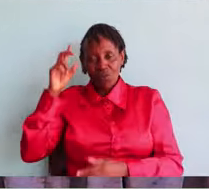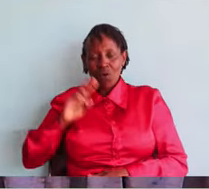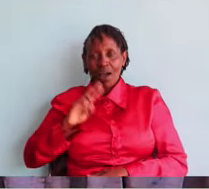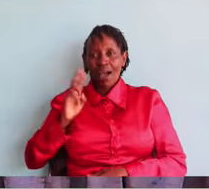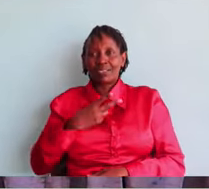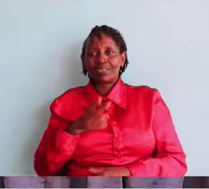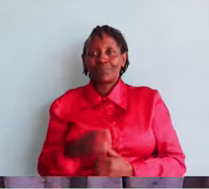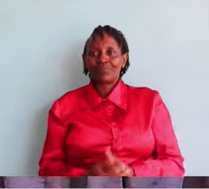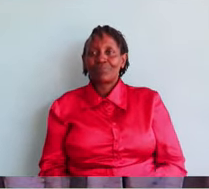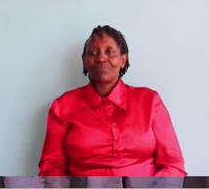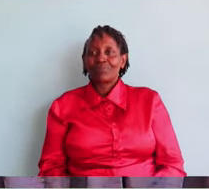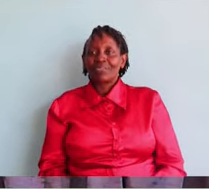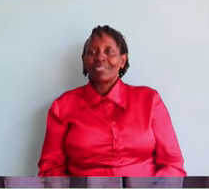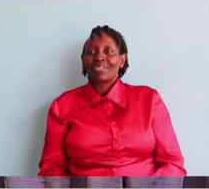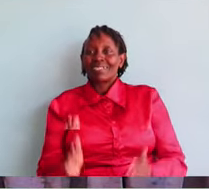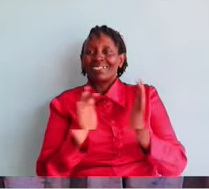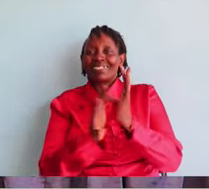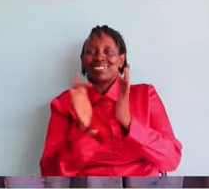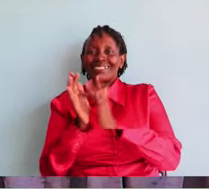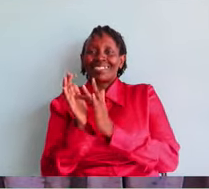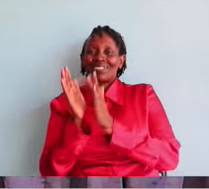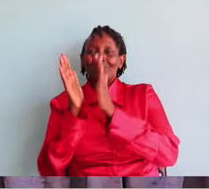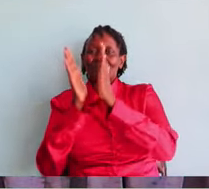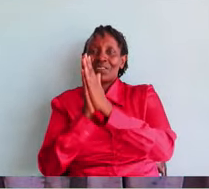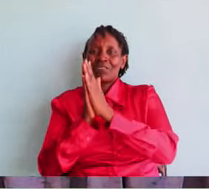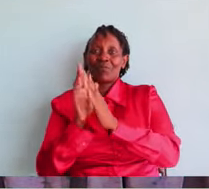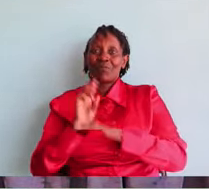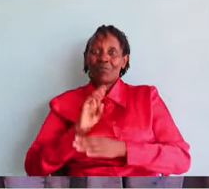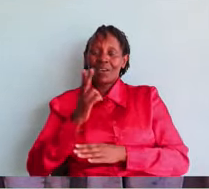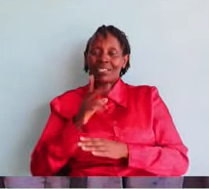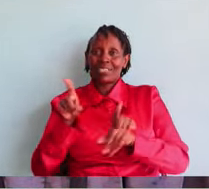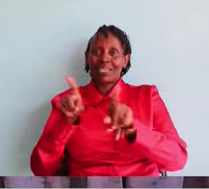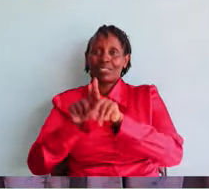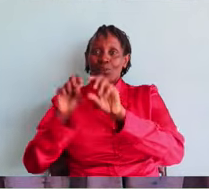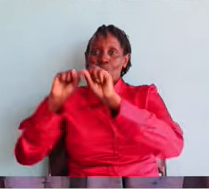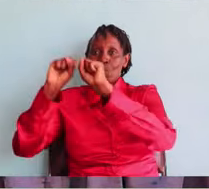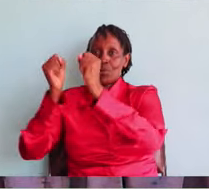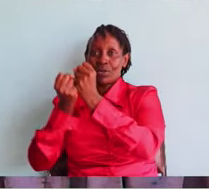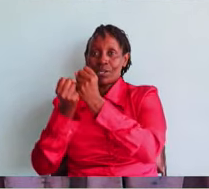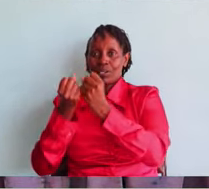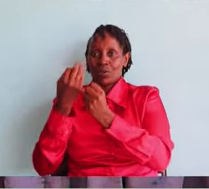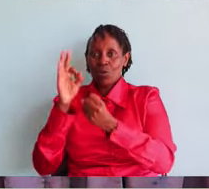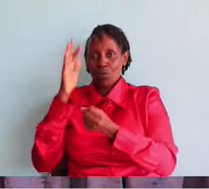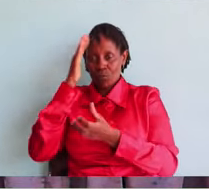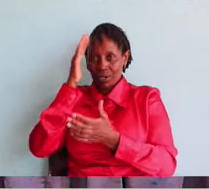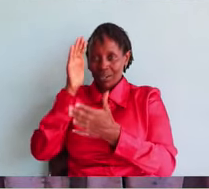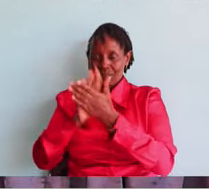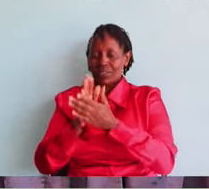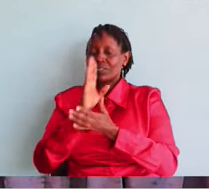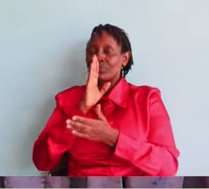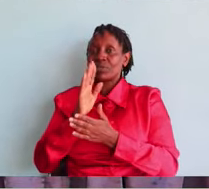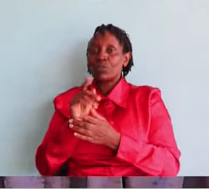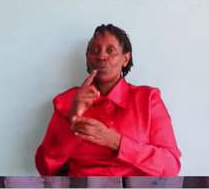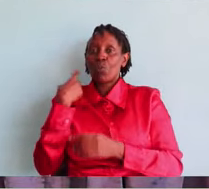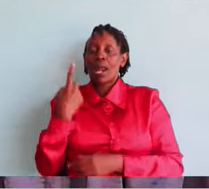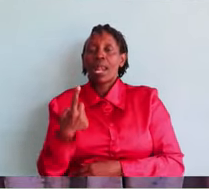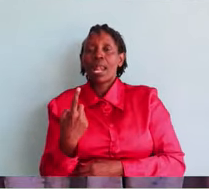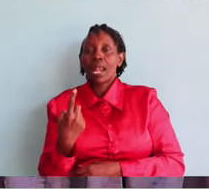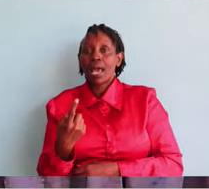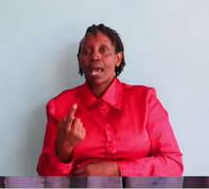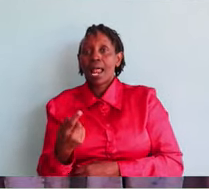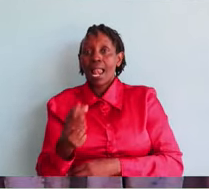Jesus did pray for us as a community of believers that we may be one, that we